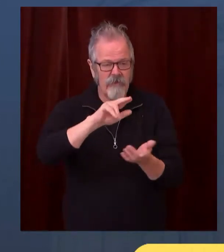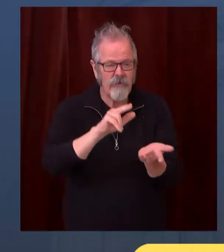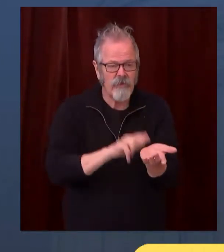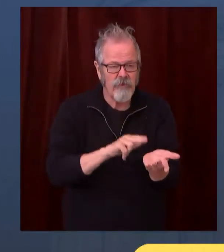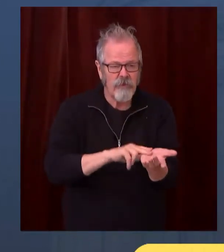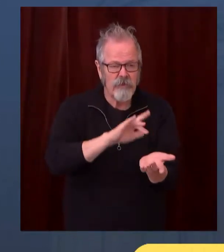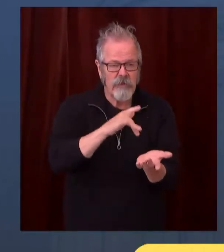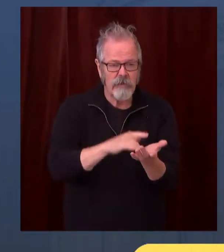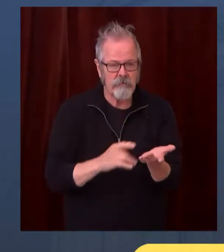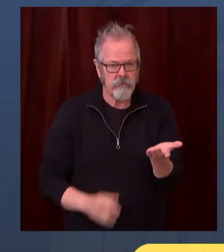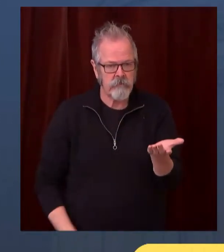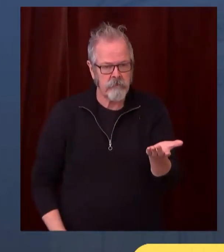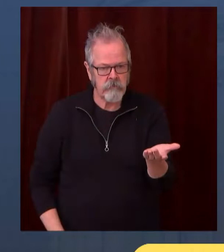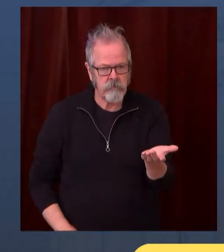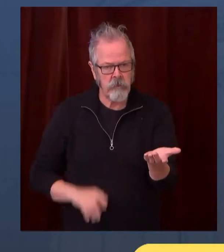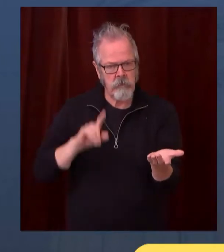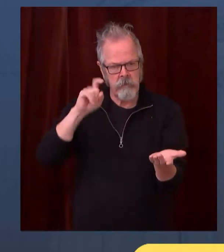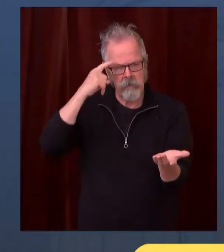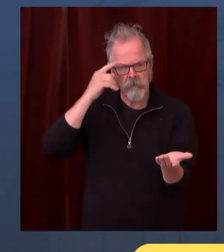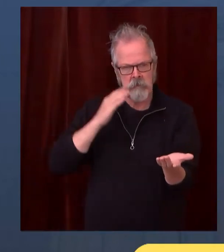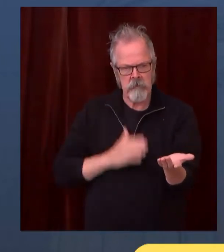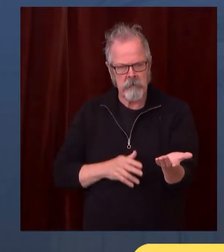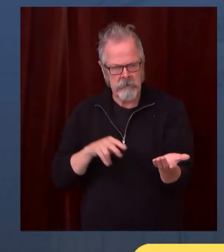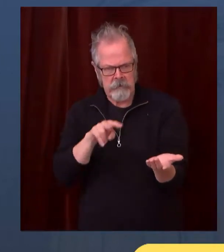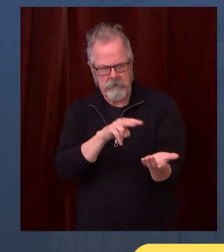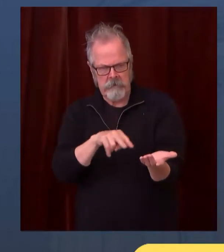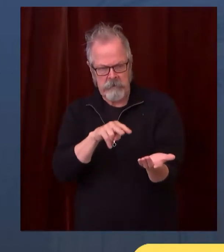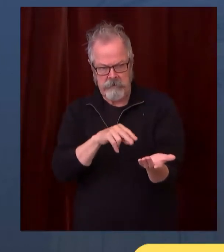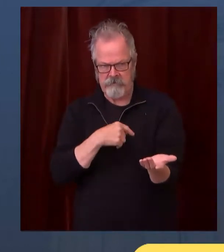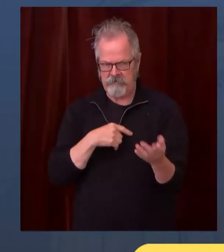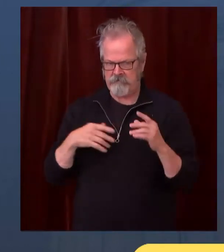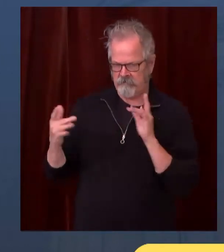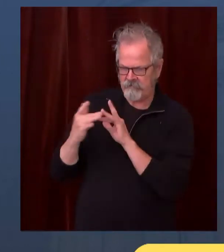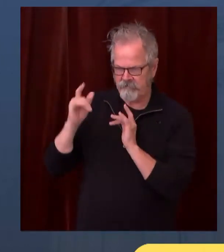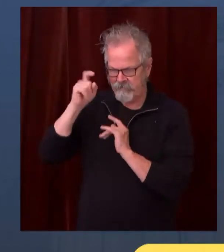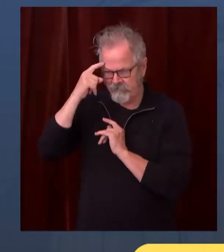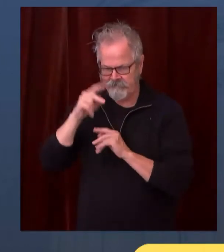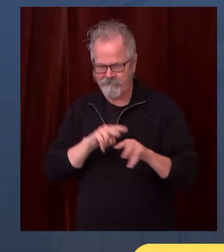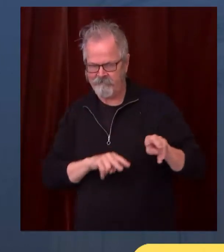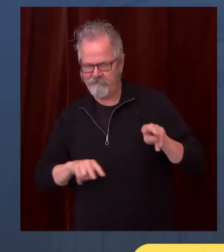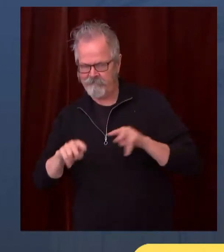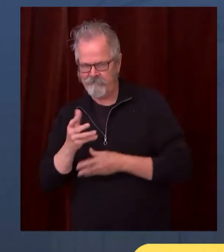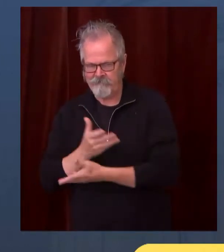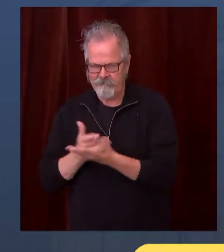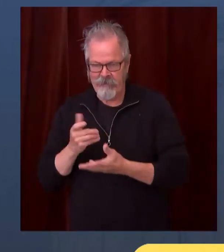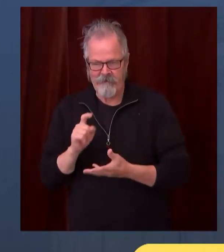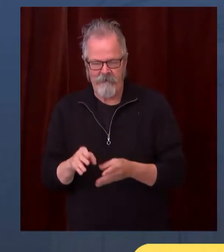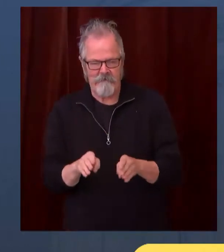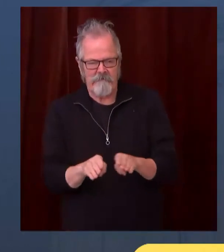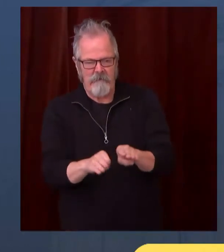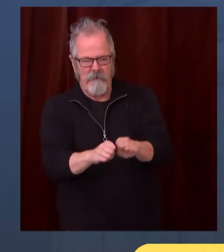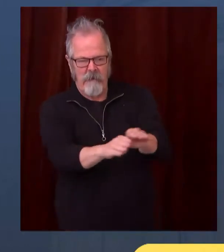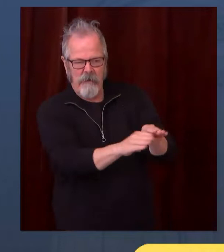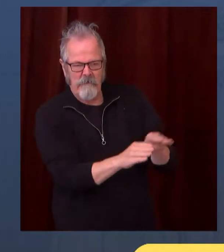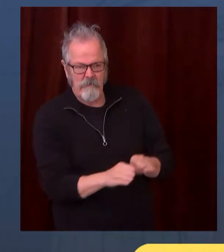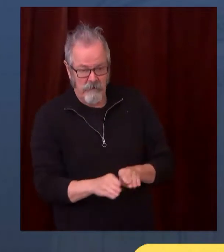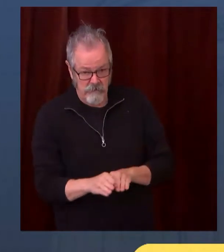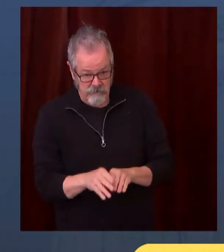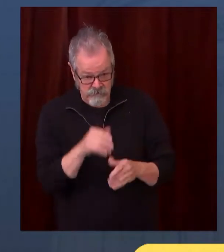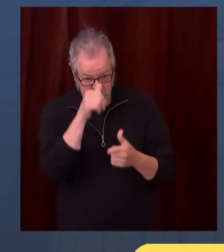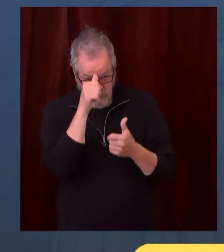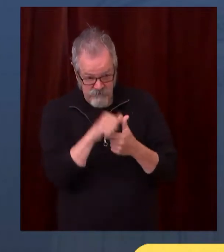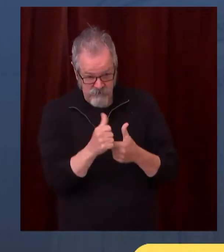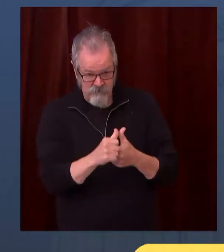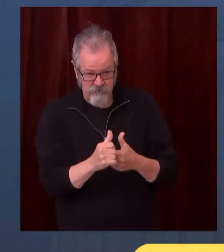case in the rest of the country, long-term care facilities quickly became the epicenters of the pandemic. And as